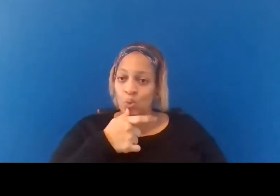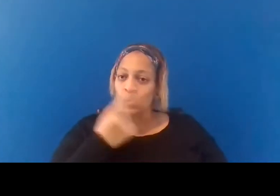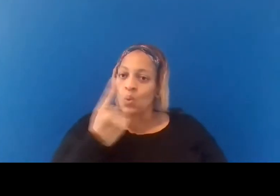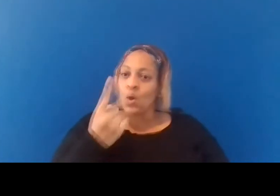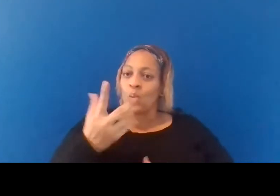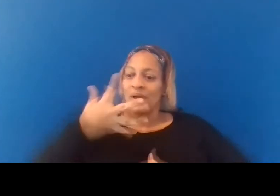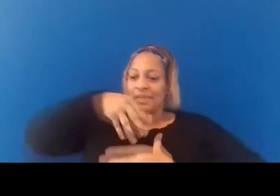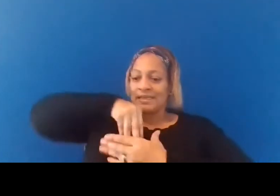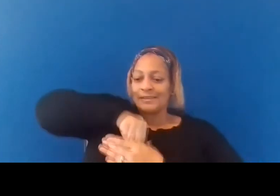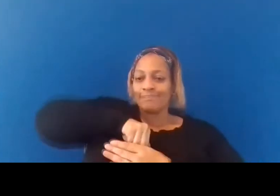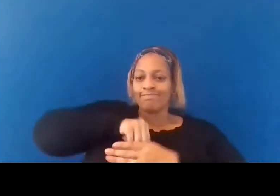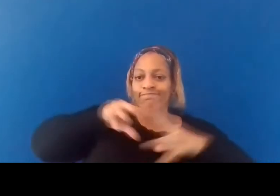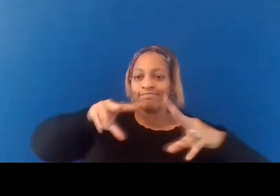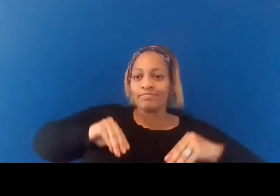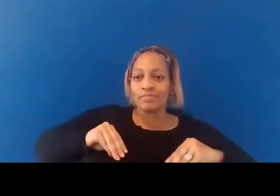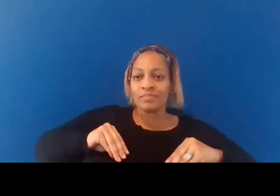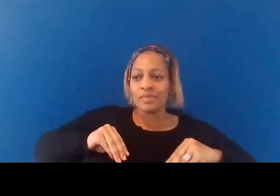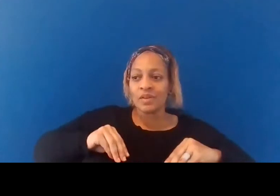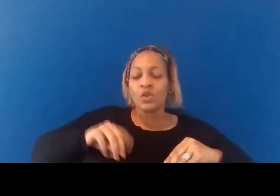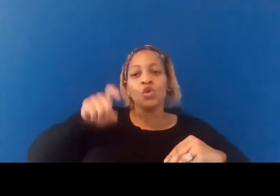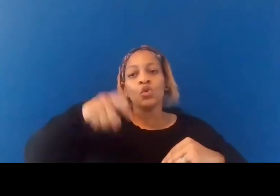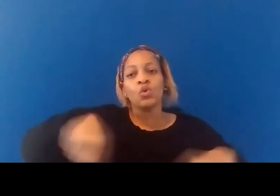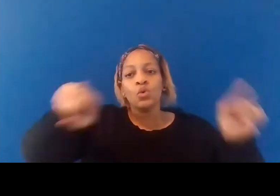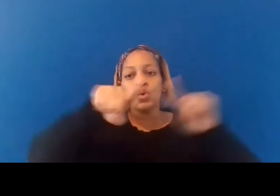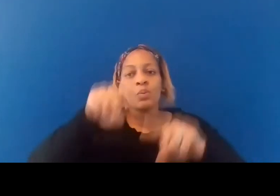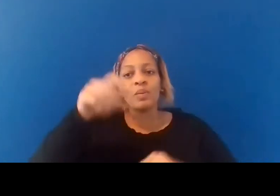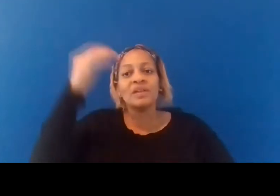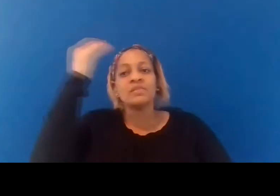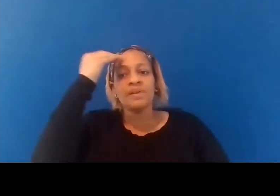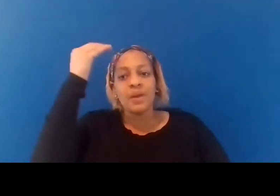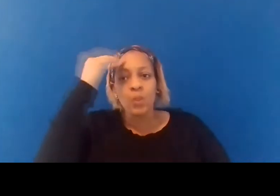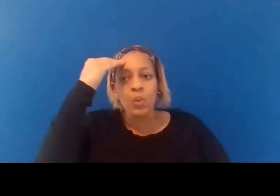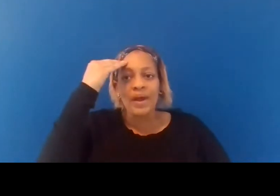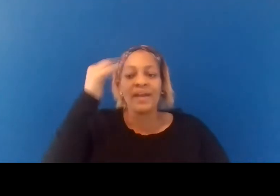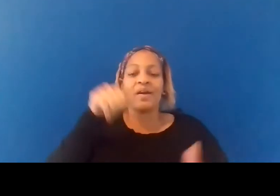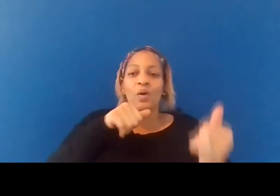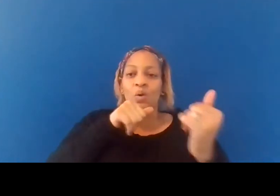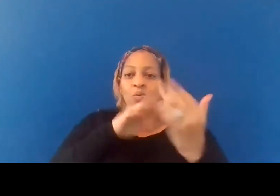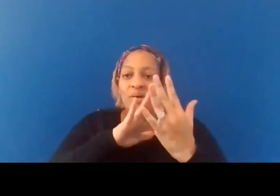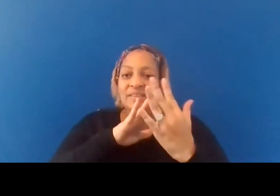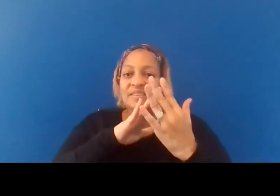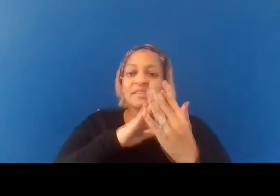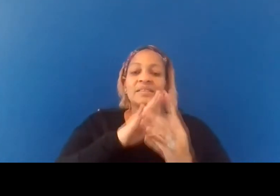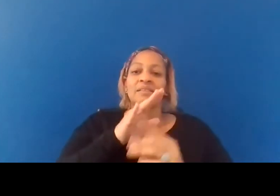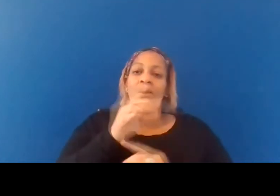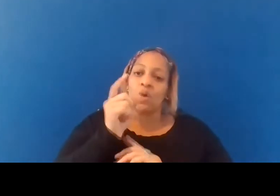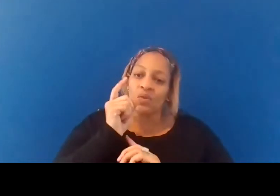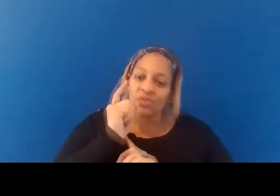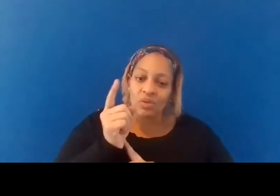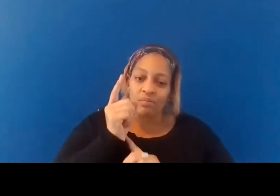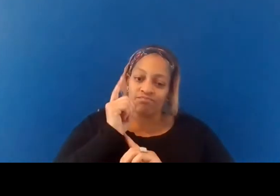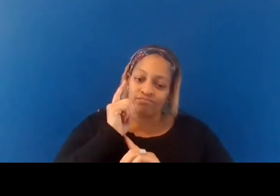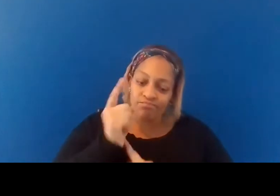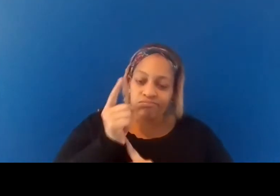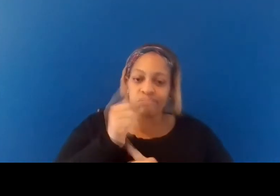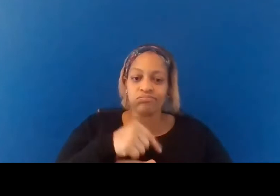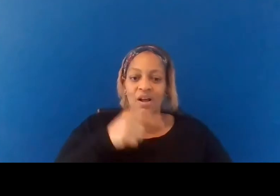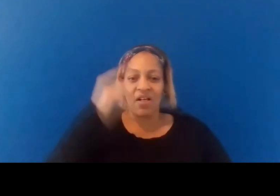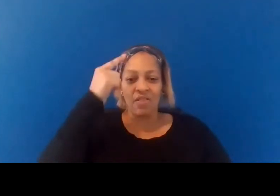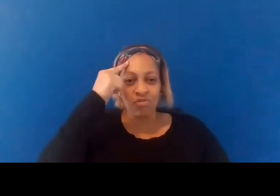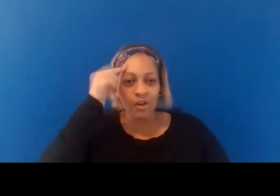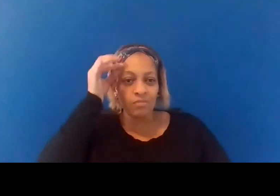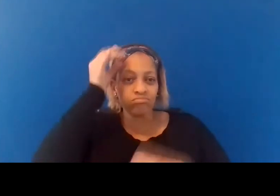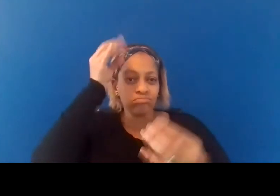and present to embody, moment by moment, thought by thought. How are we showing up in the